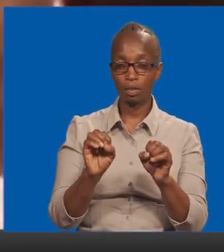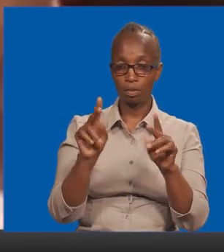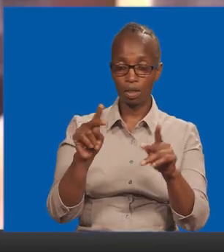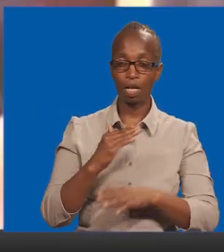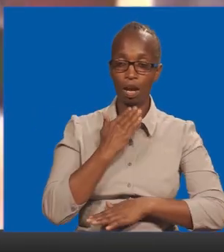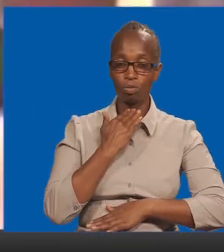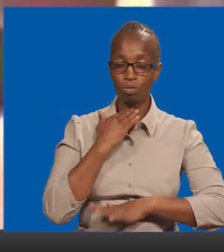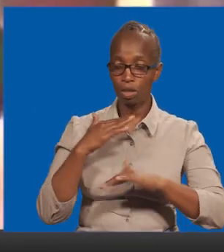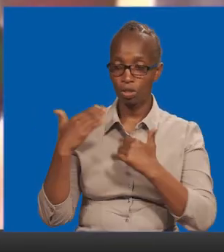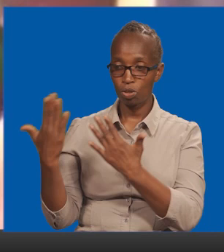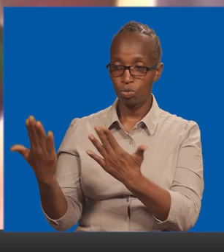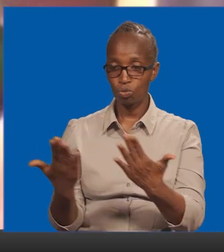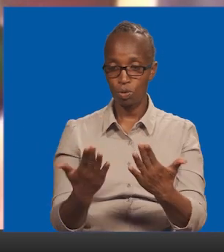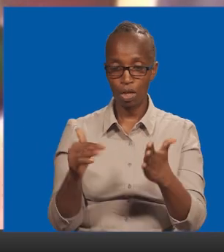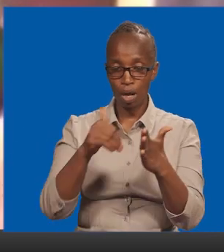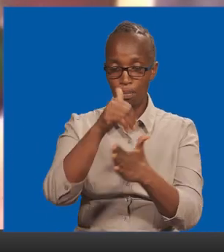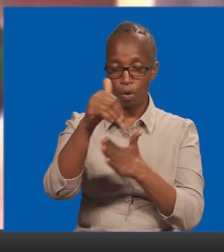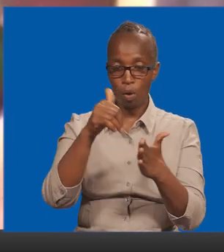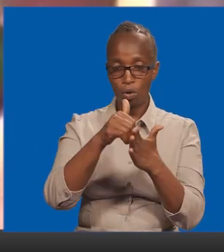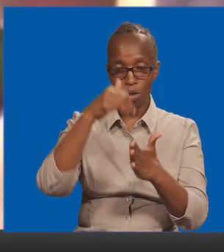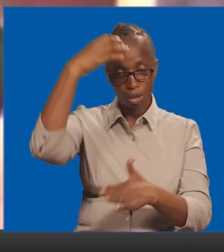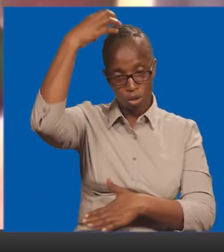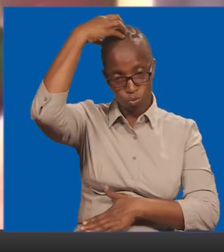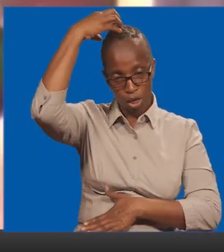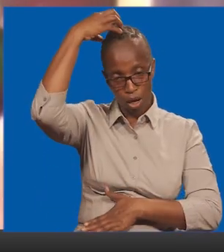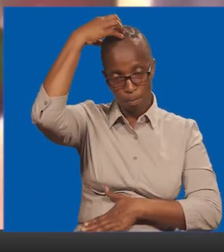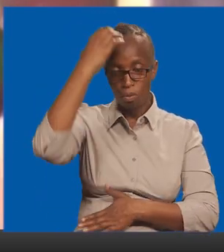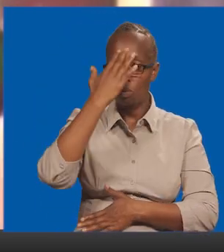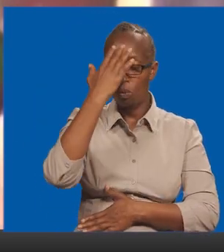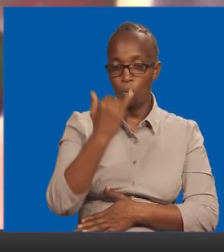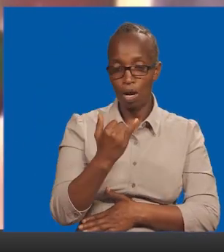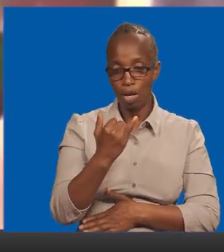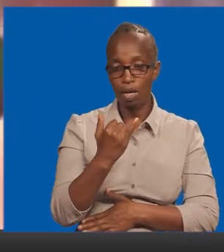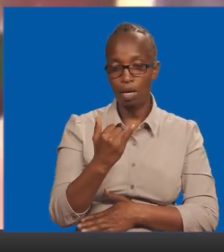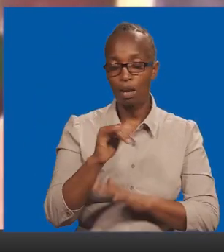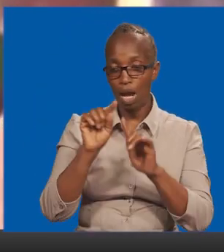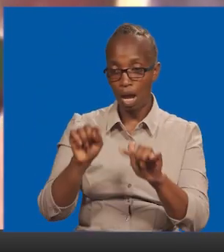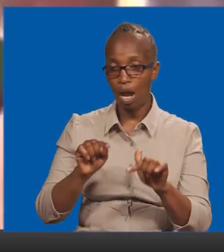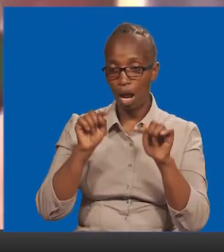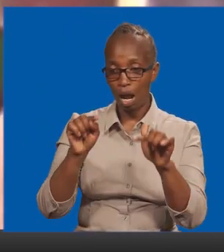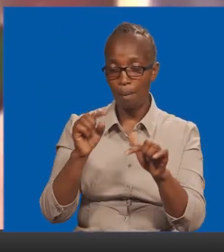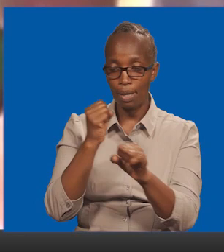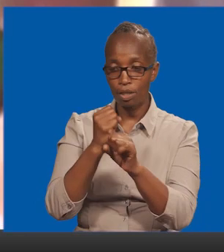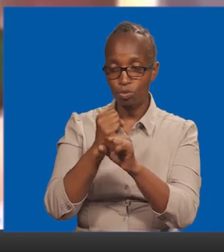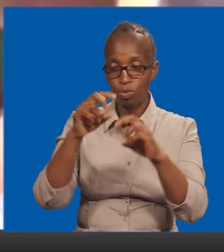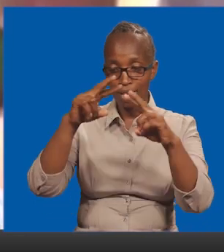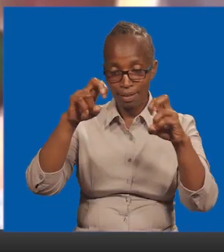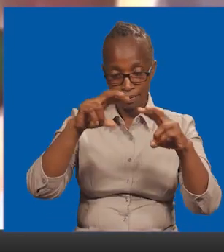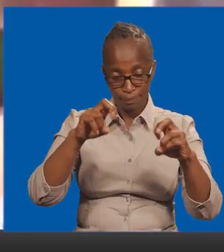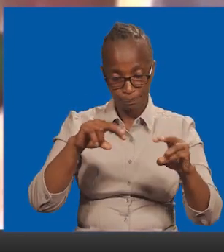Habari za picha muhimu. Mimi nitawakaribisha Lamu ili waje mwanzo